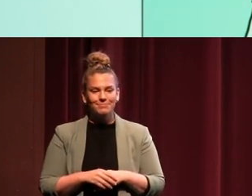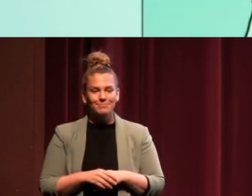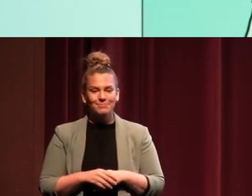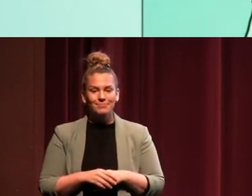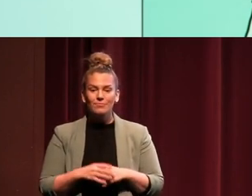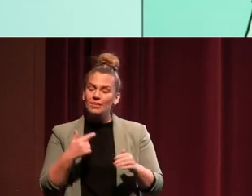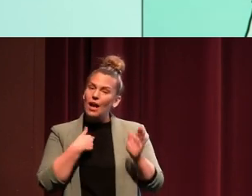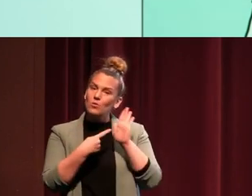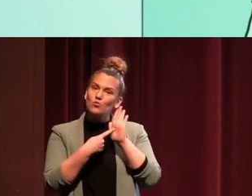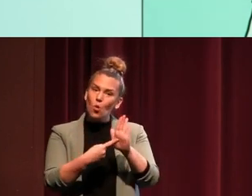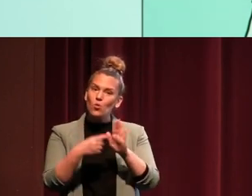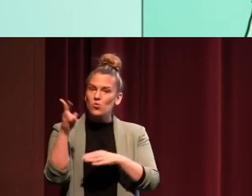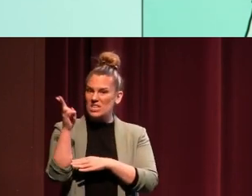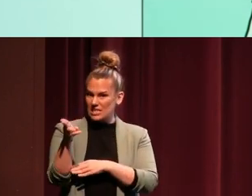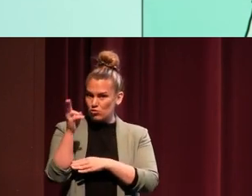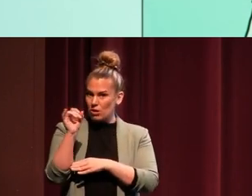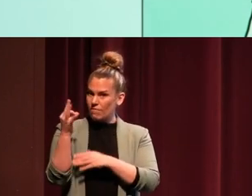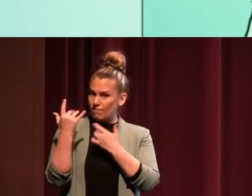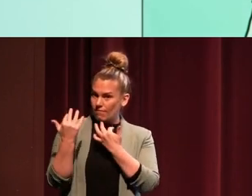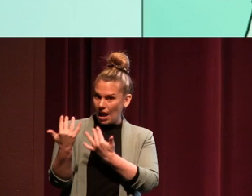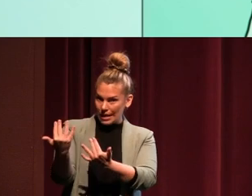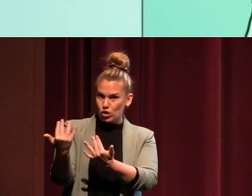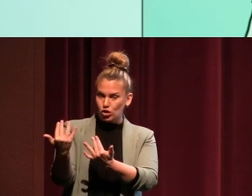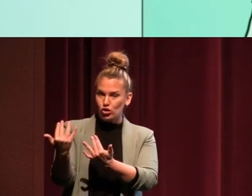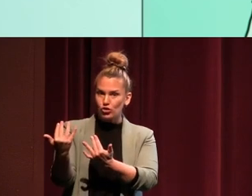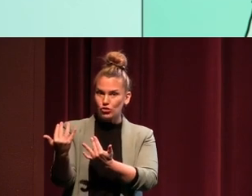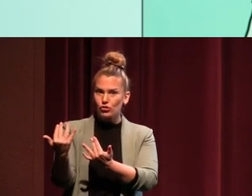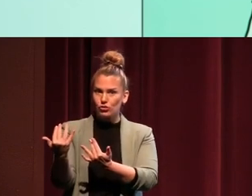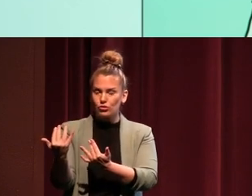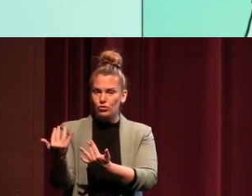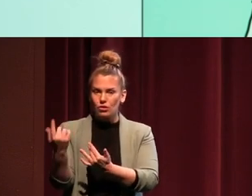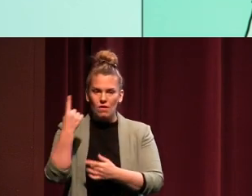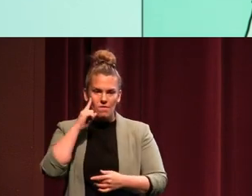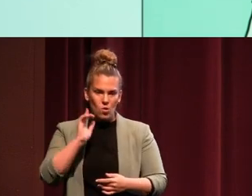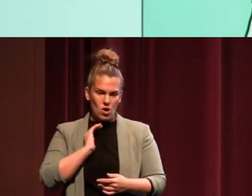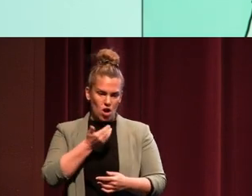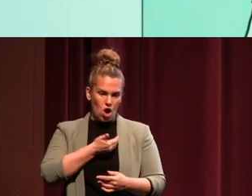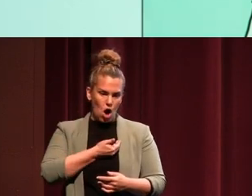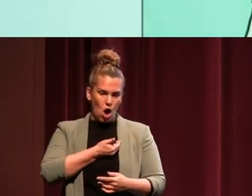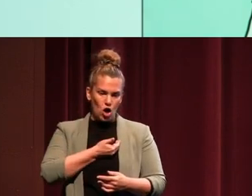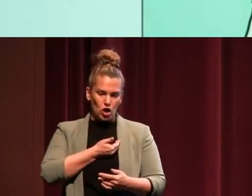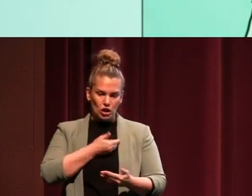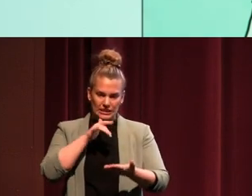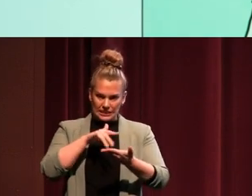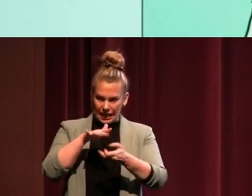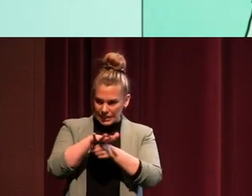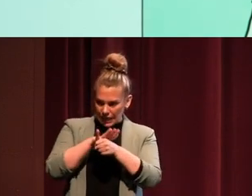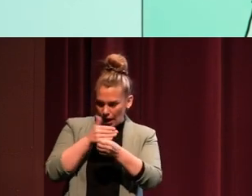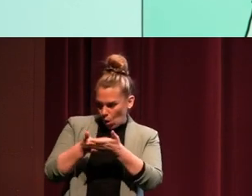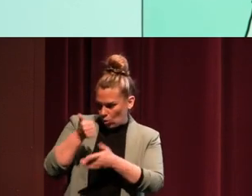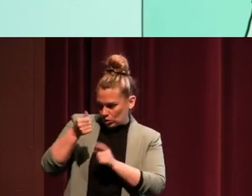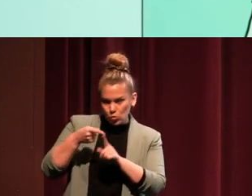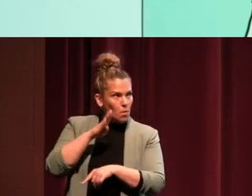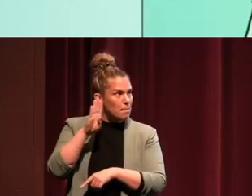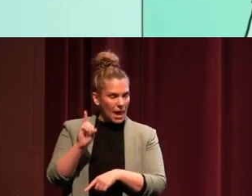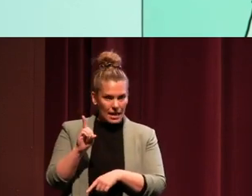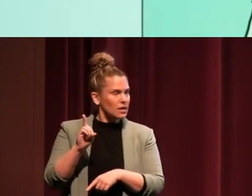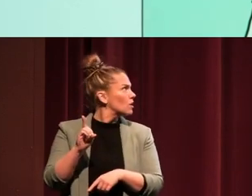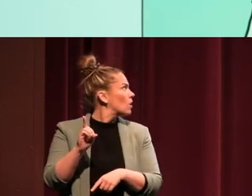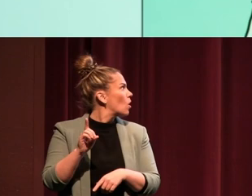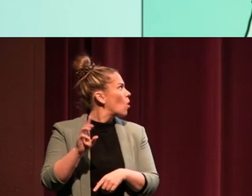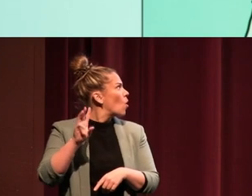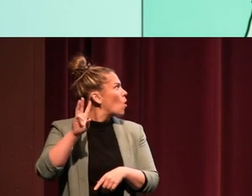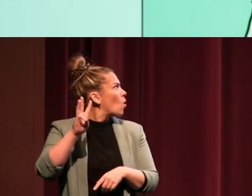Let's show you a history of fire for the for our study site closest to Bend. This is Winoga Buttes, one